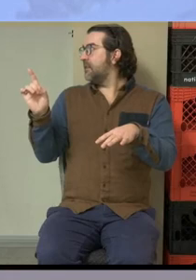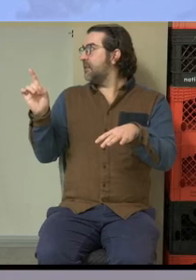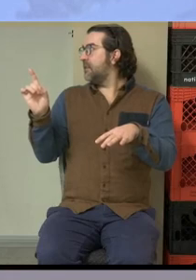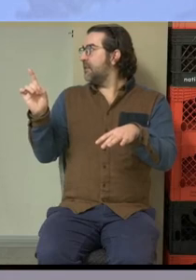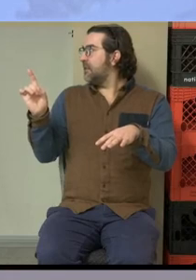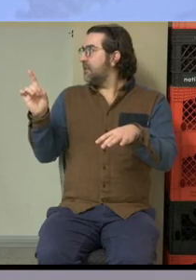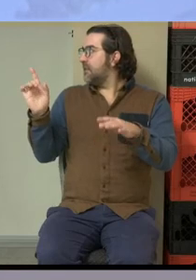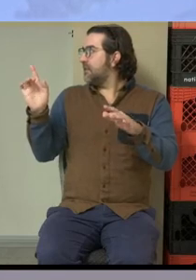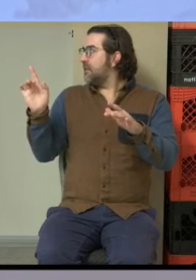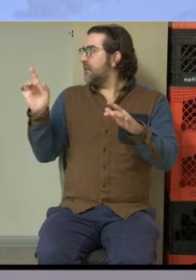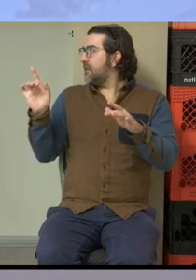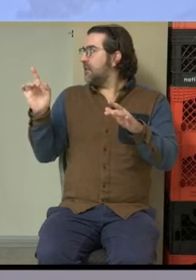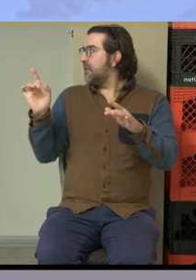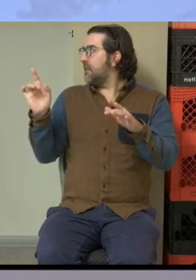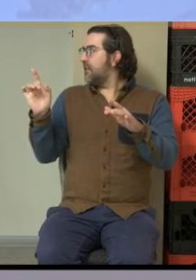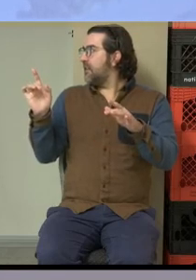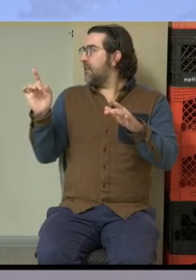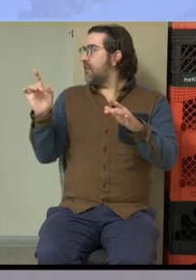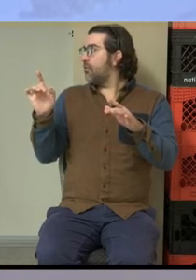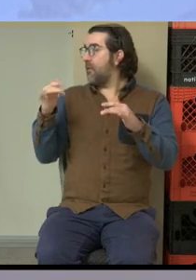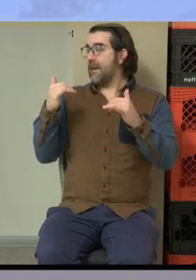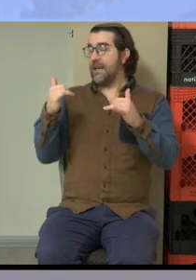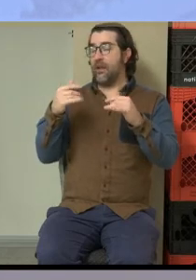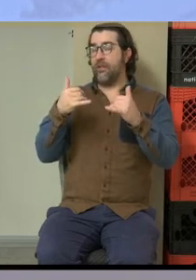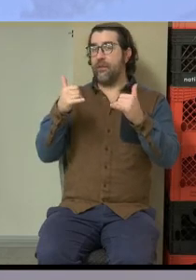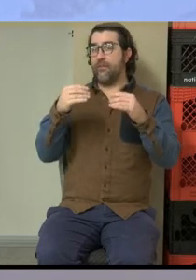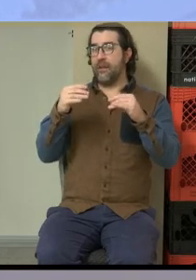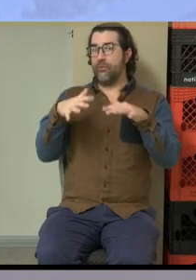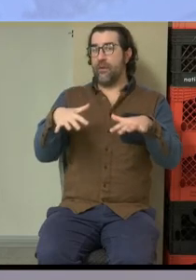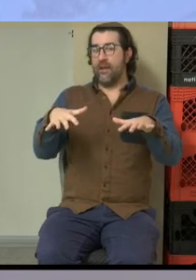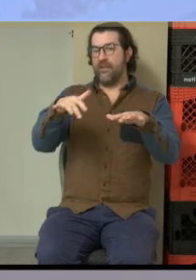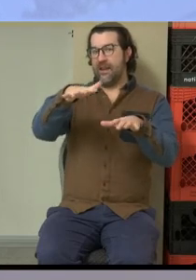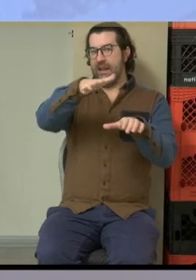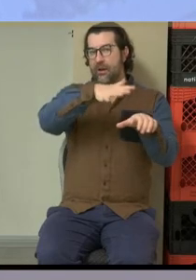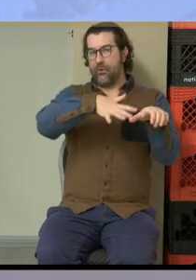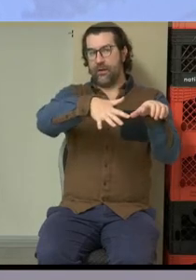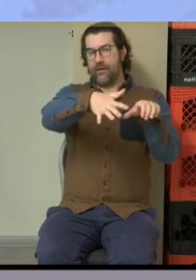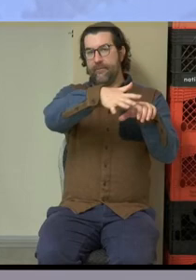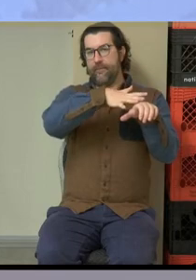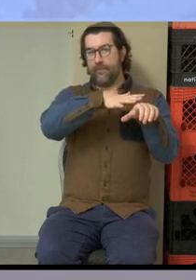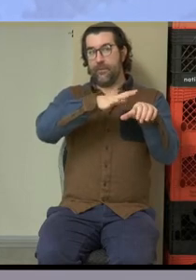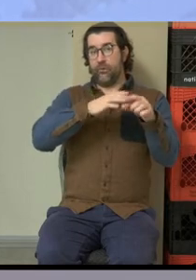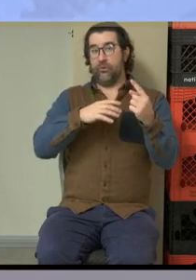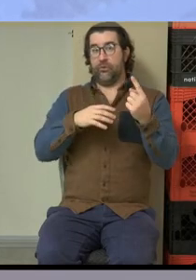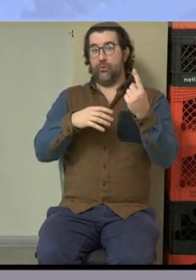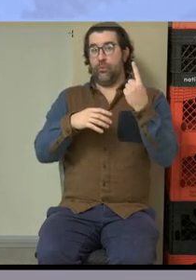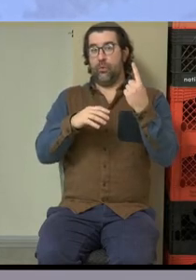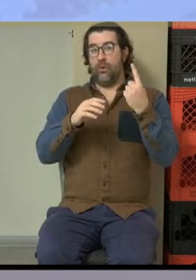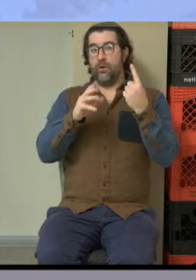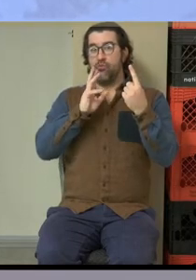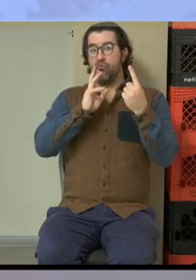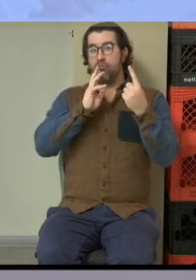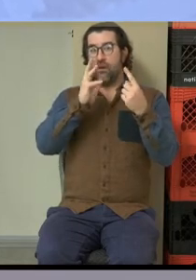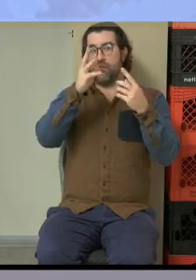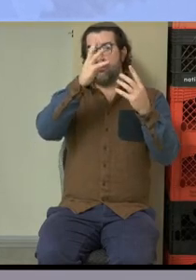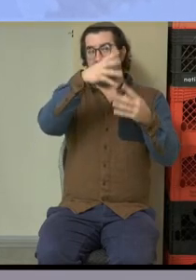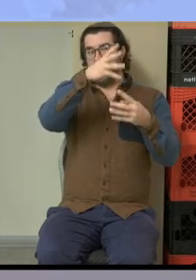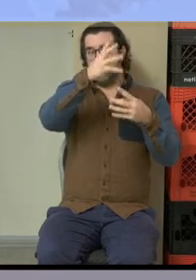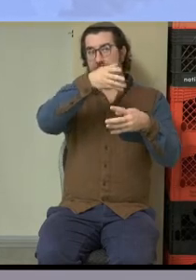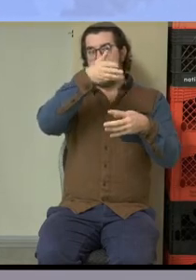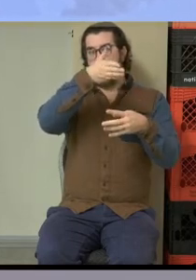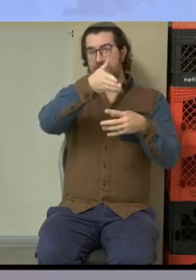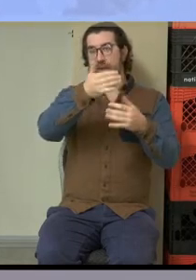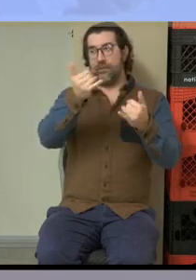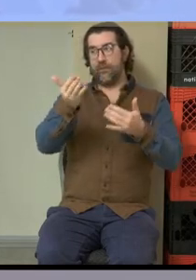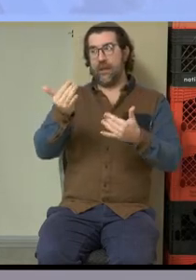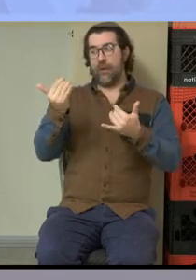on the screen here, but the existing playground is right in this area, and there's only one spray feature there. This is proposing to